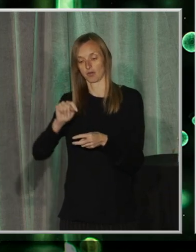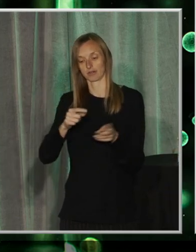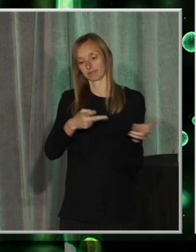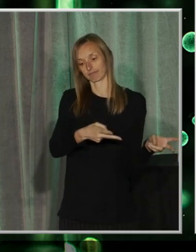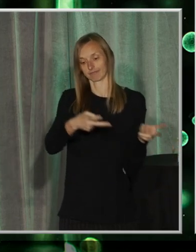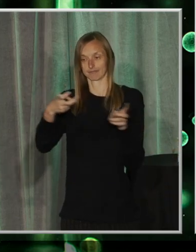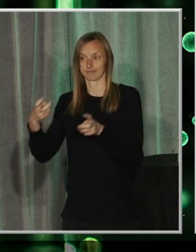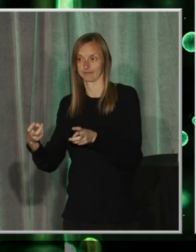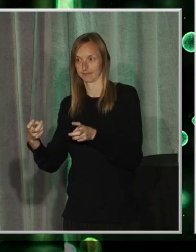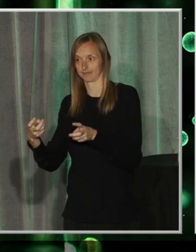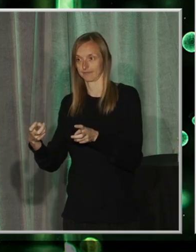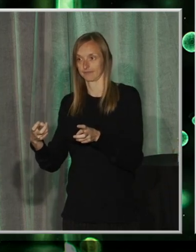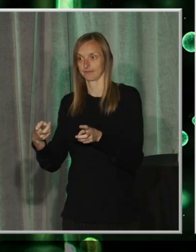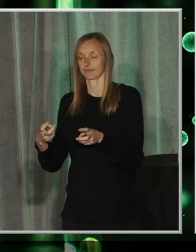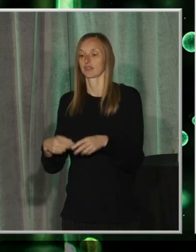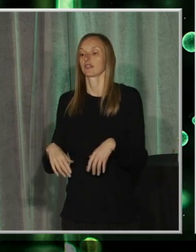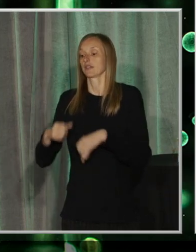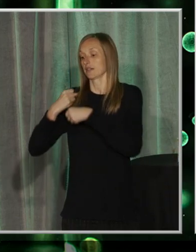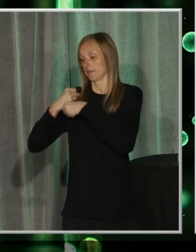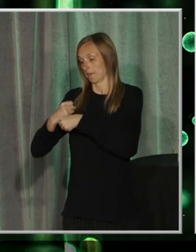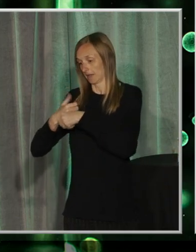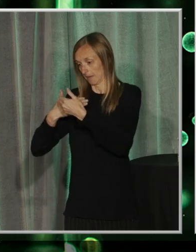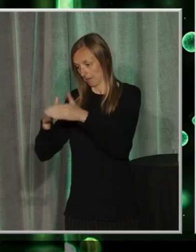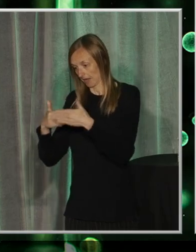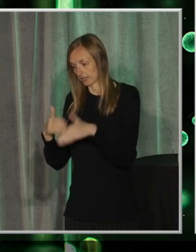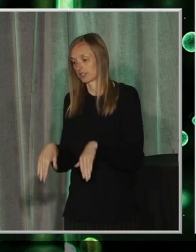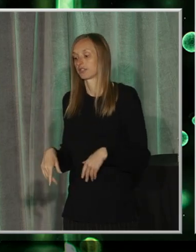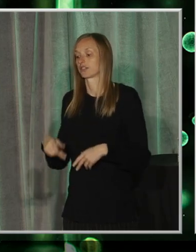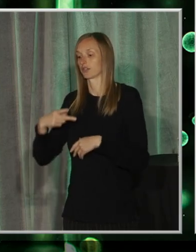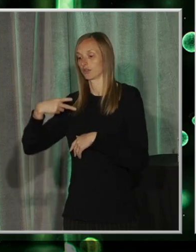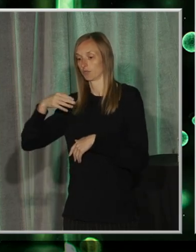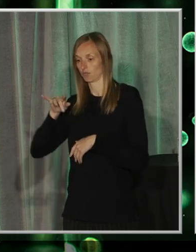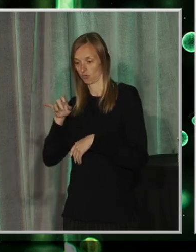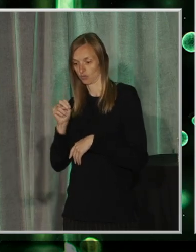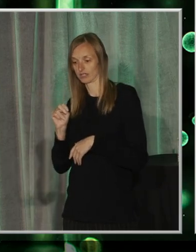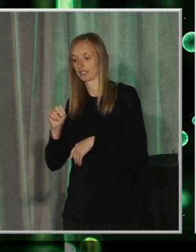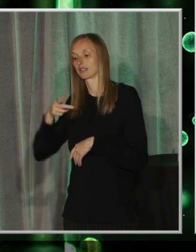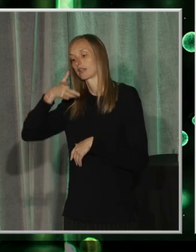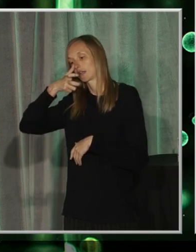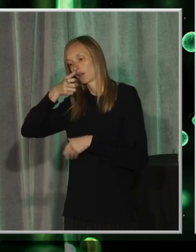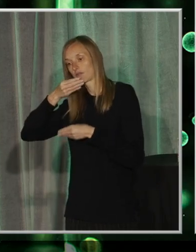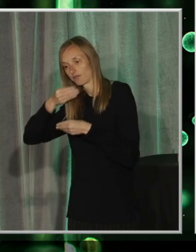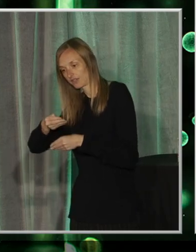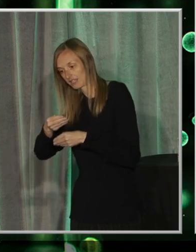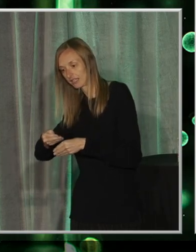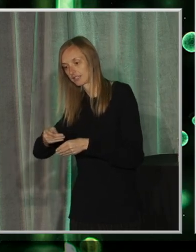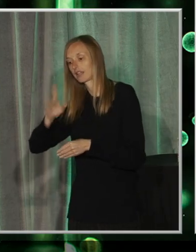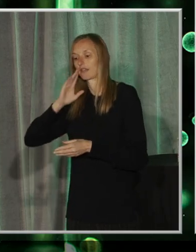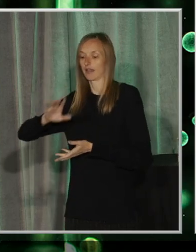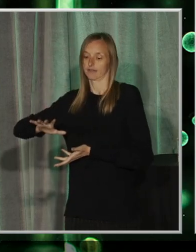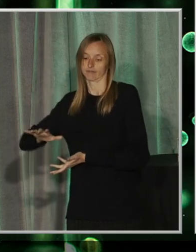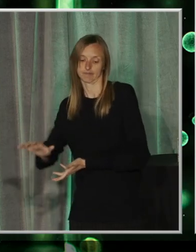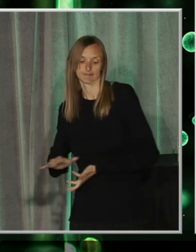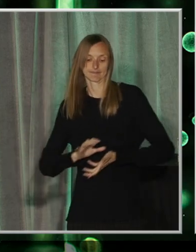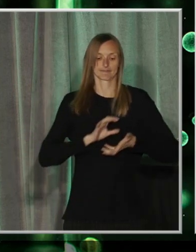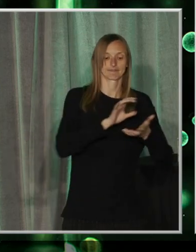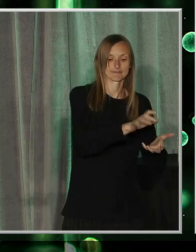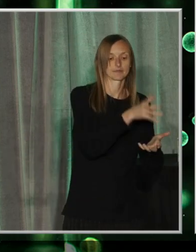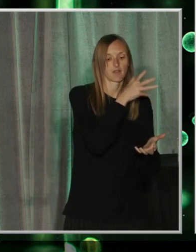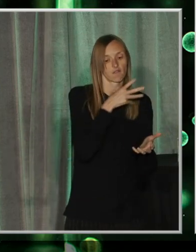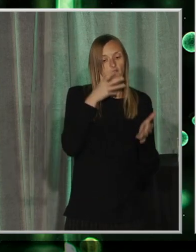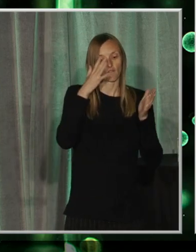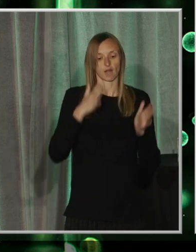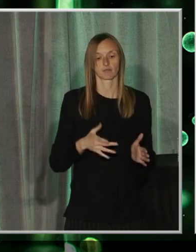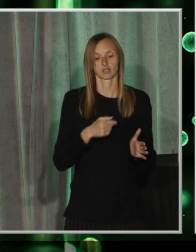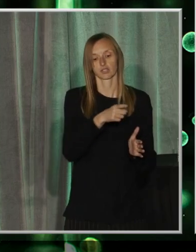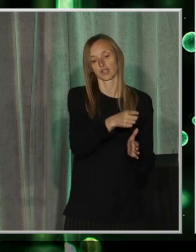after providing the packages and the protein larva feeds, it will then go back to the farmers, and the farmers will again provide food, and the